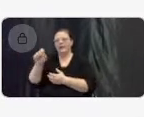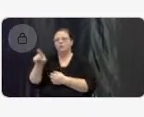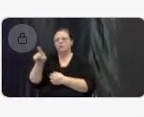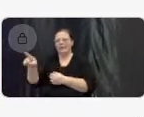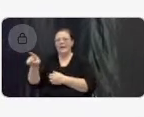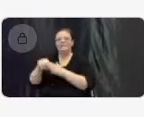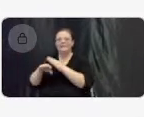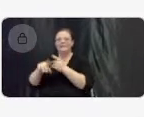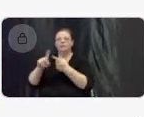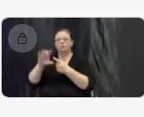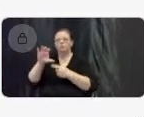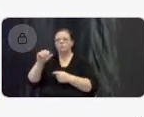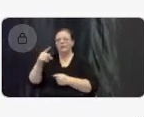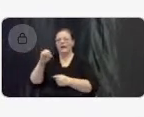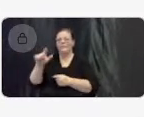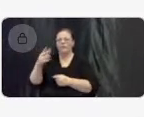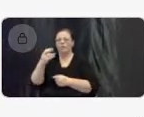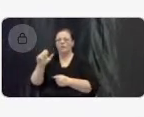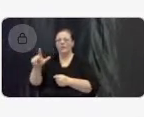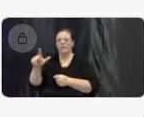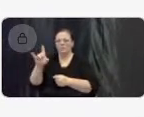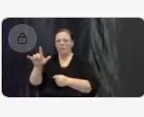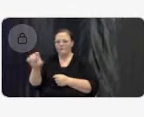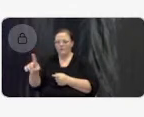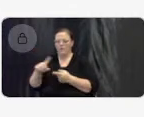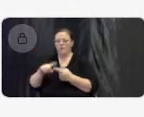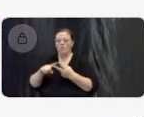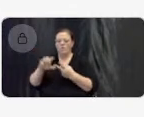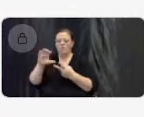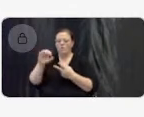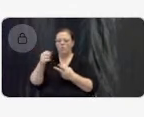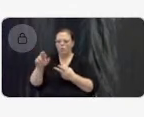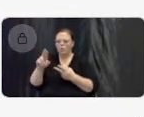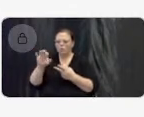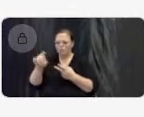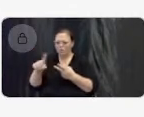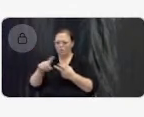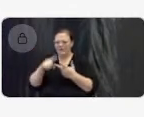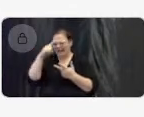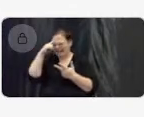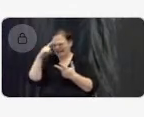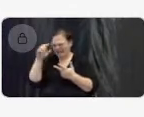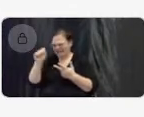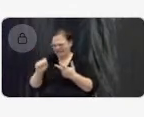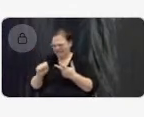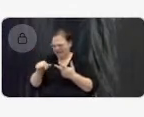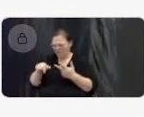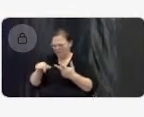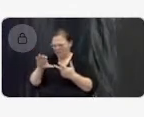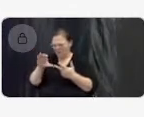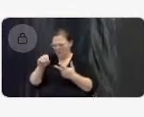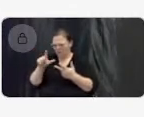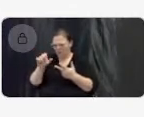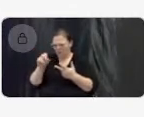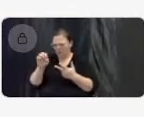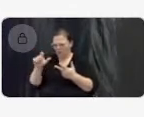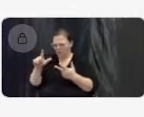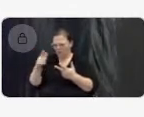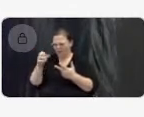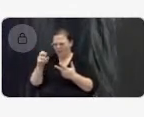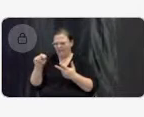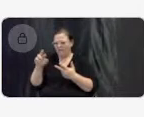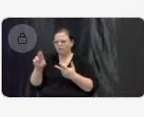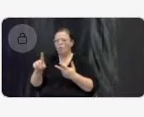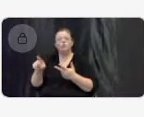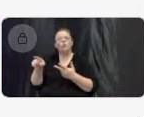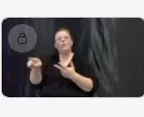Capitol Hills Boulevard, Cooper Orbit Road, and I believe there's an arterial to the south. I think it's Colonel Glenn Road. So they have